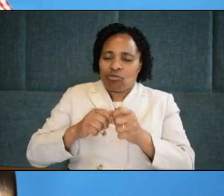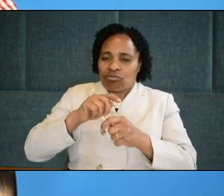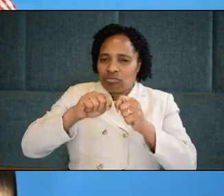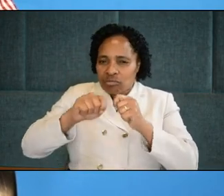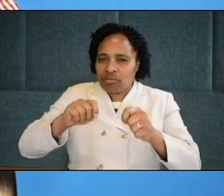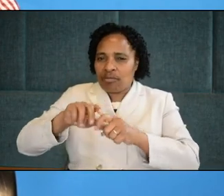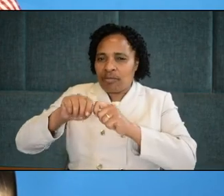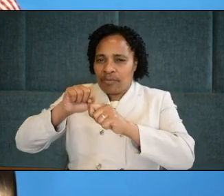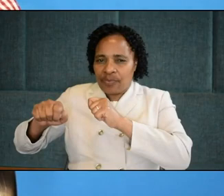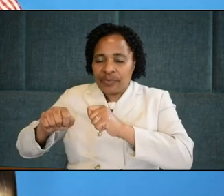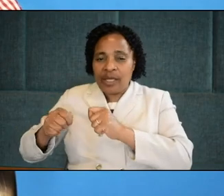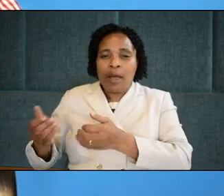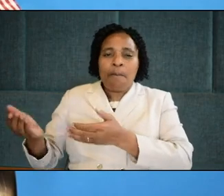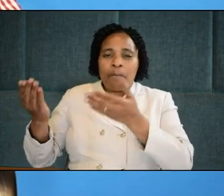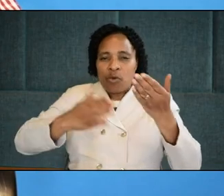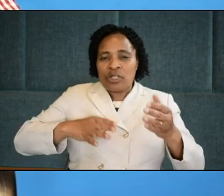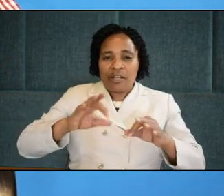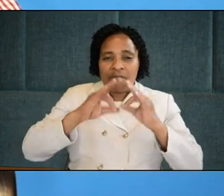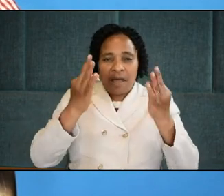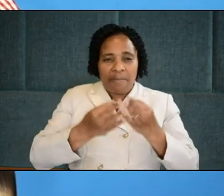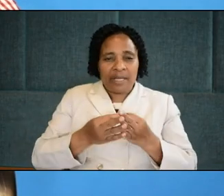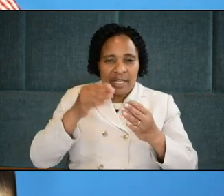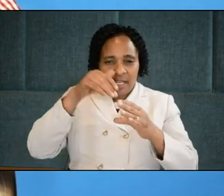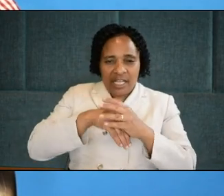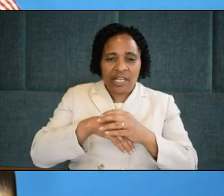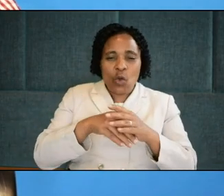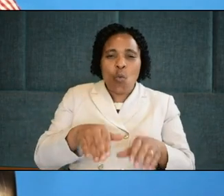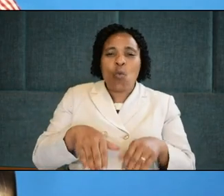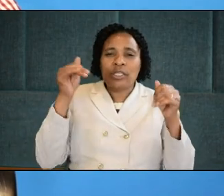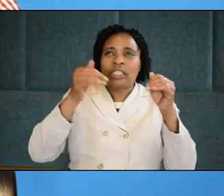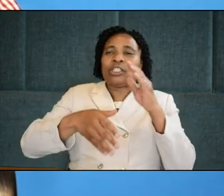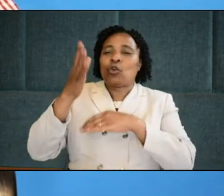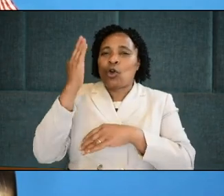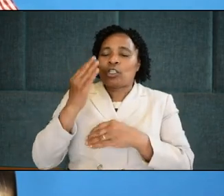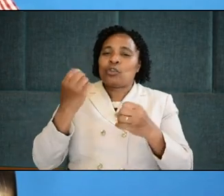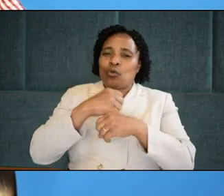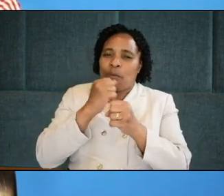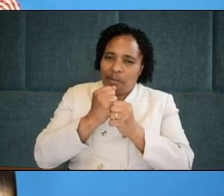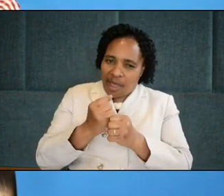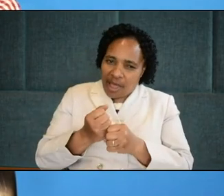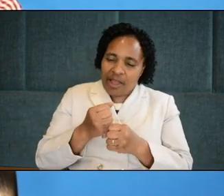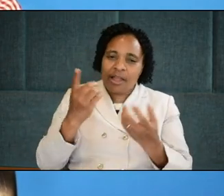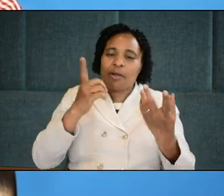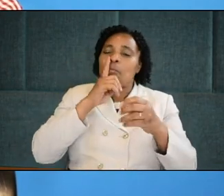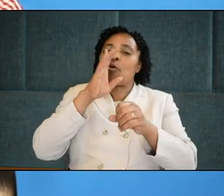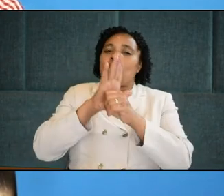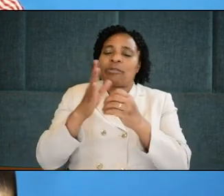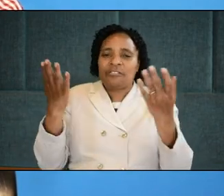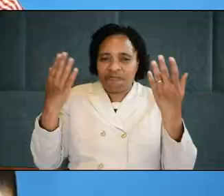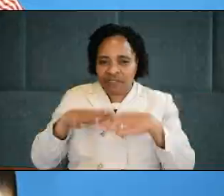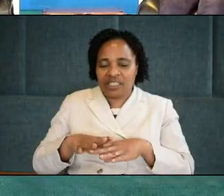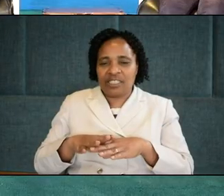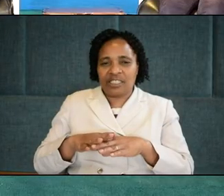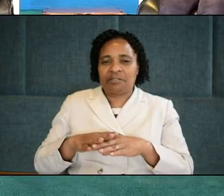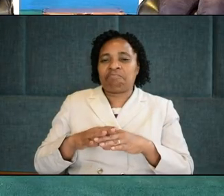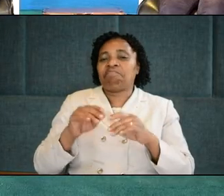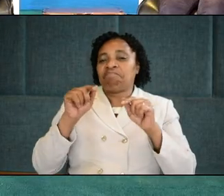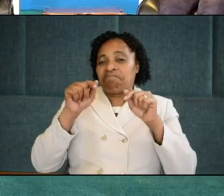told, brought her family in, and waited for God to fulfill his part. So that spoke to me the most. Shani.